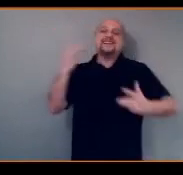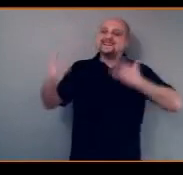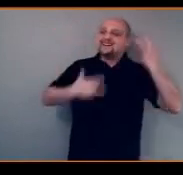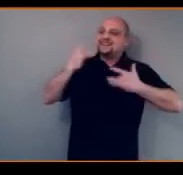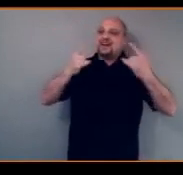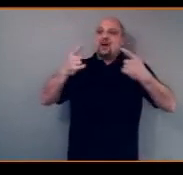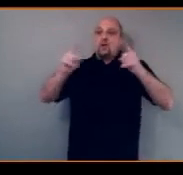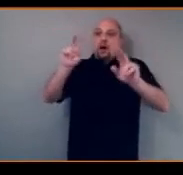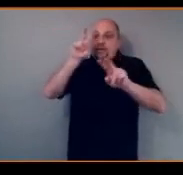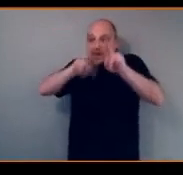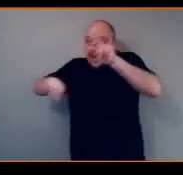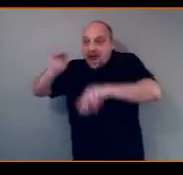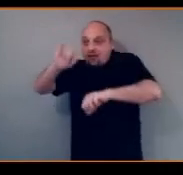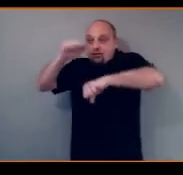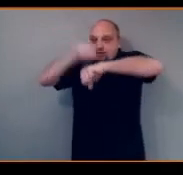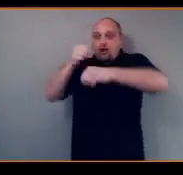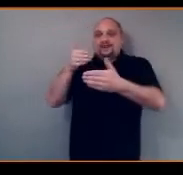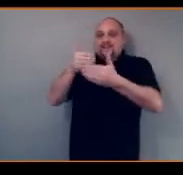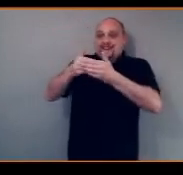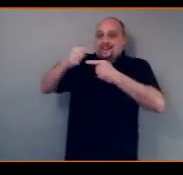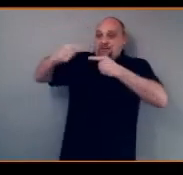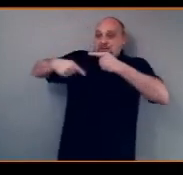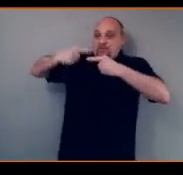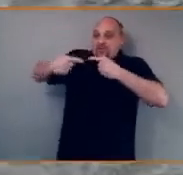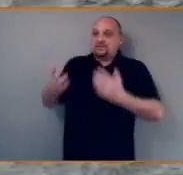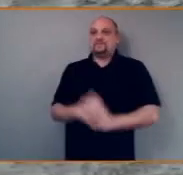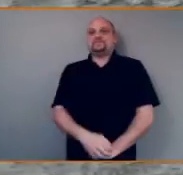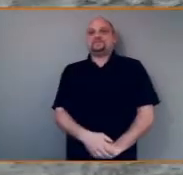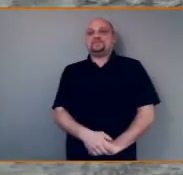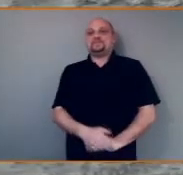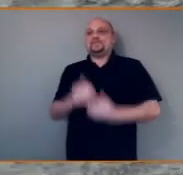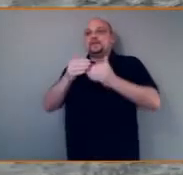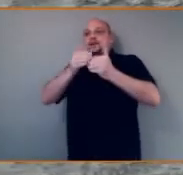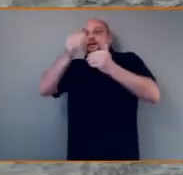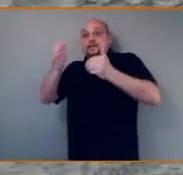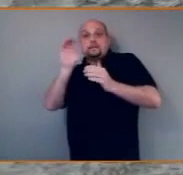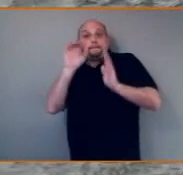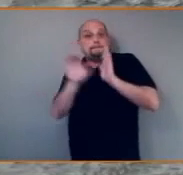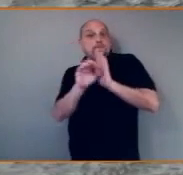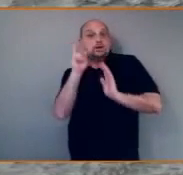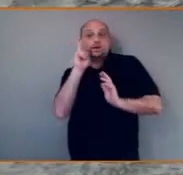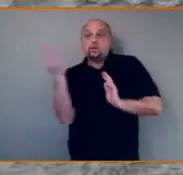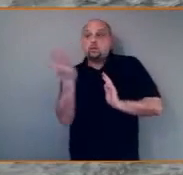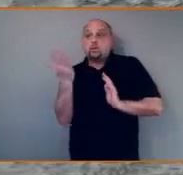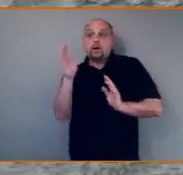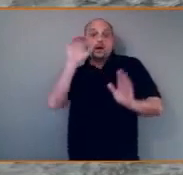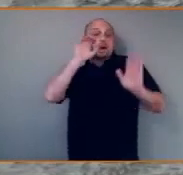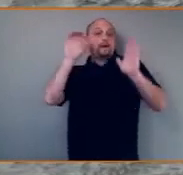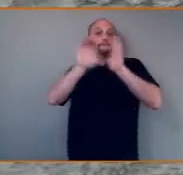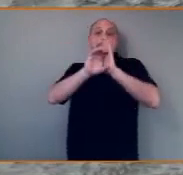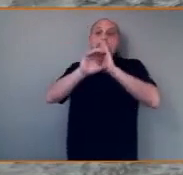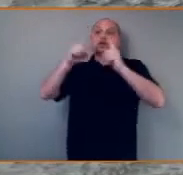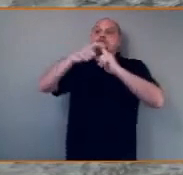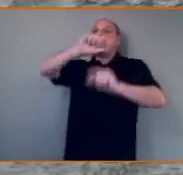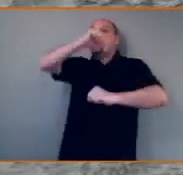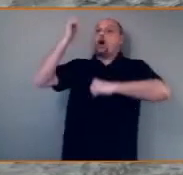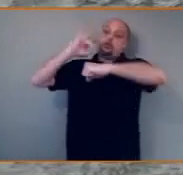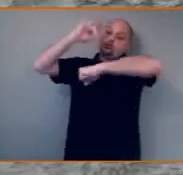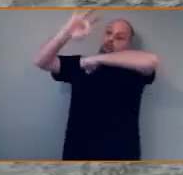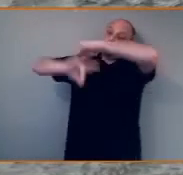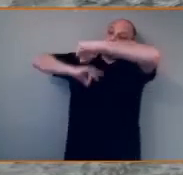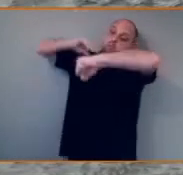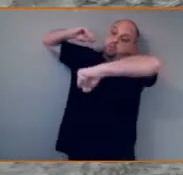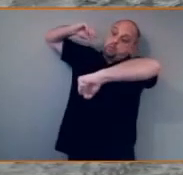right nearby the wheels. In the next picture, you can see there's an image captured from orbit around Mars from